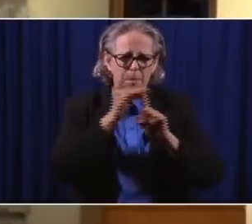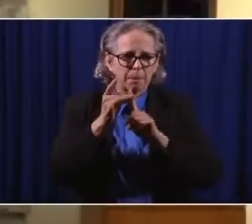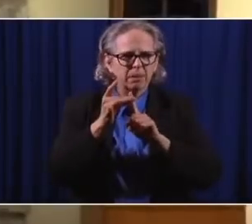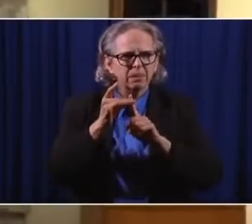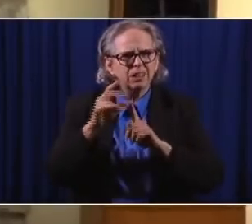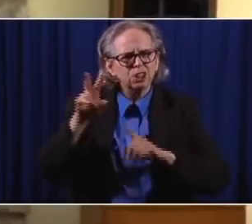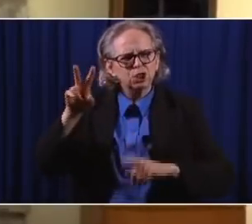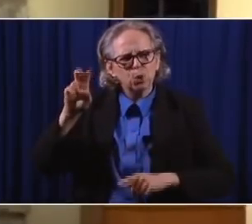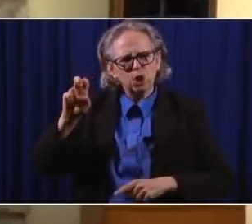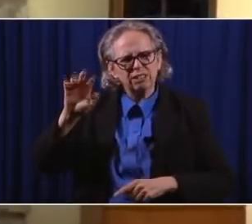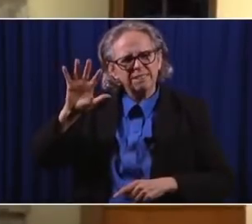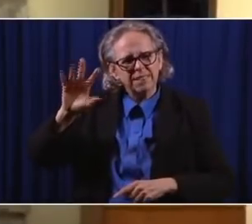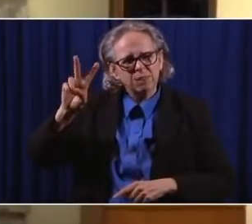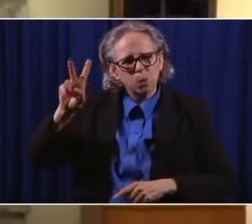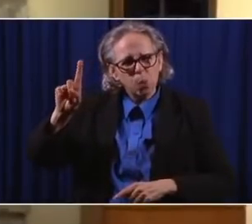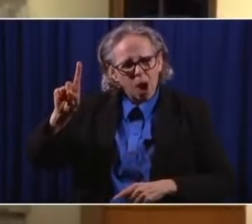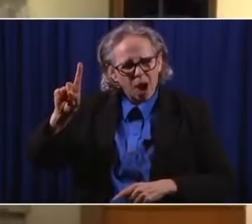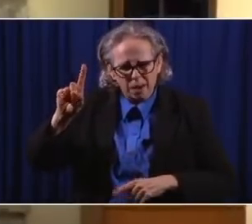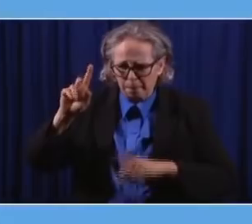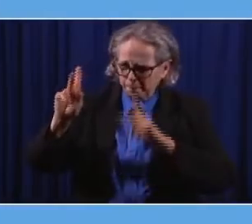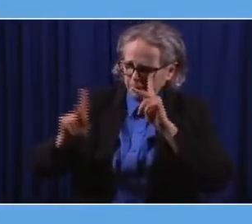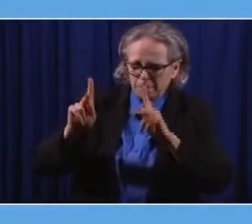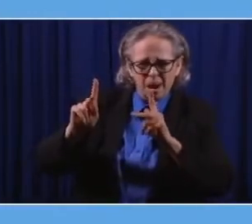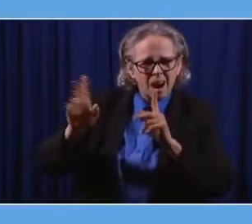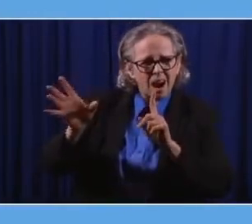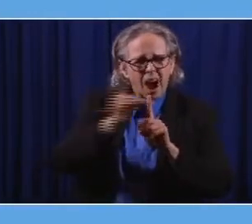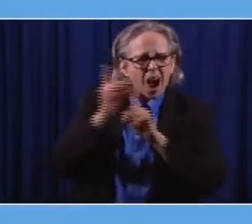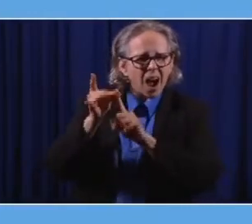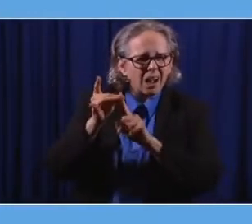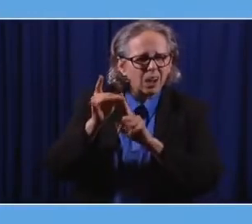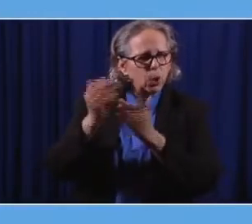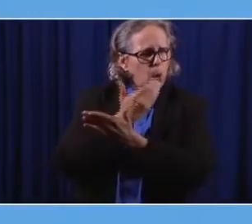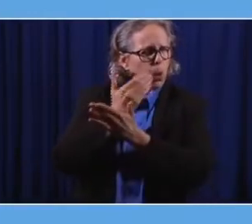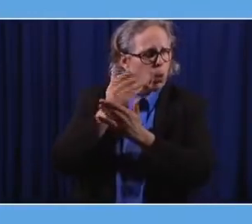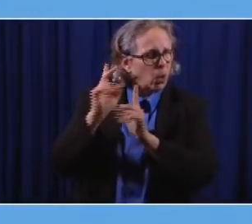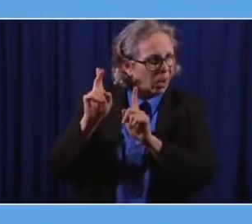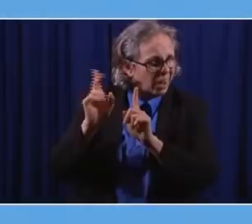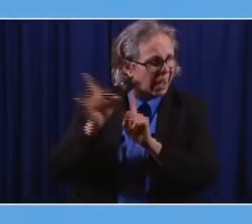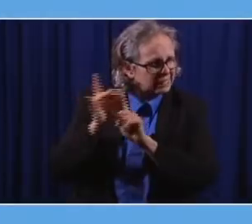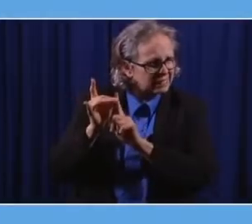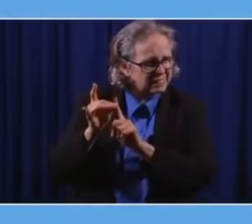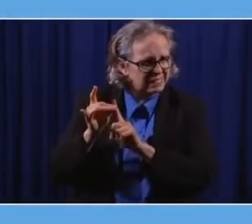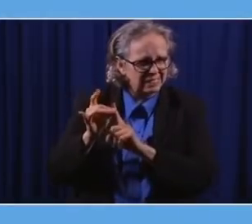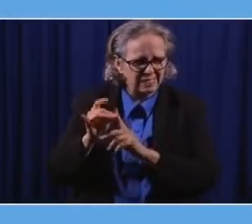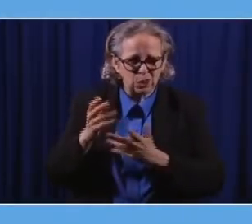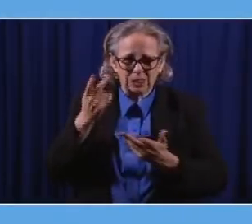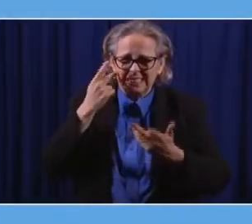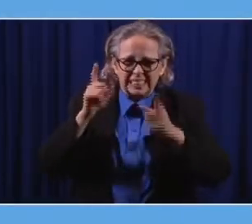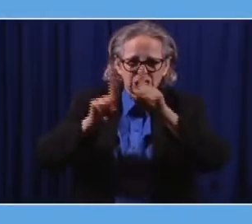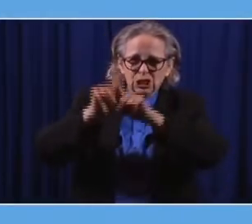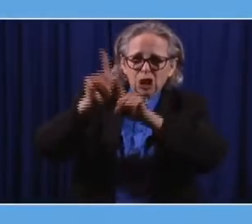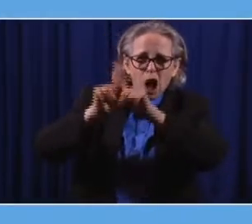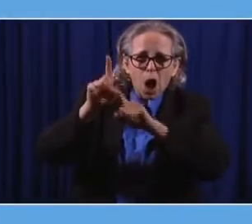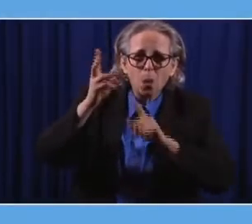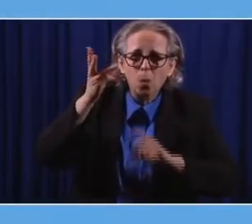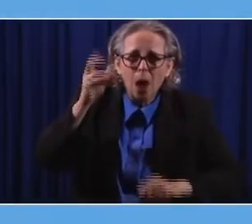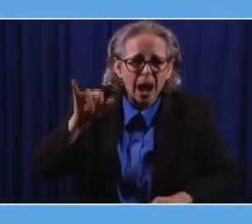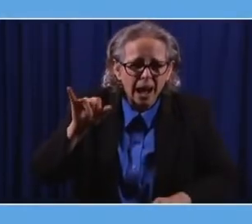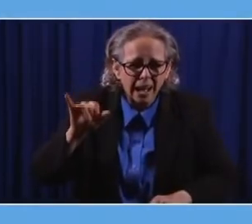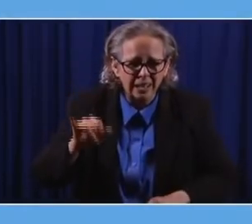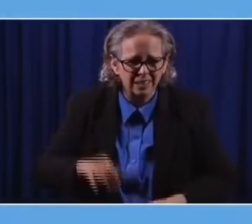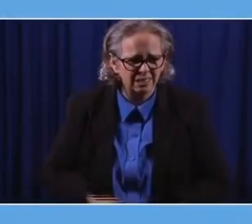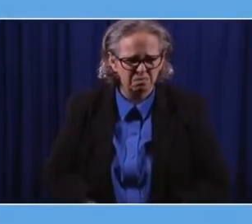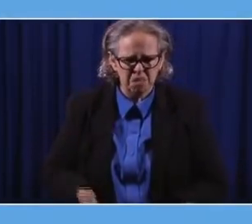What you're seeing in these watch counties is sustained increase in outpatient visits for COVID-like illness, sustained increase